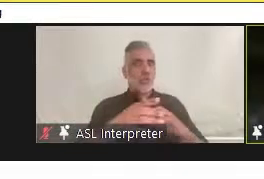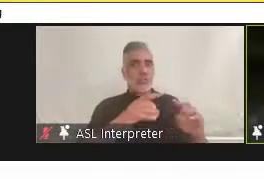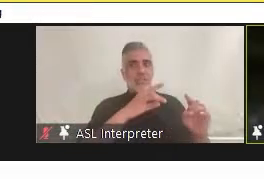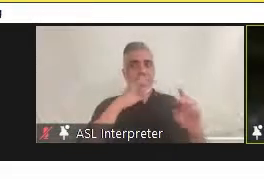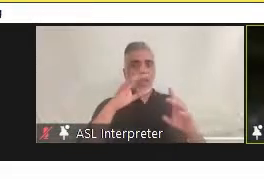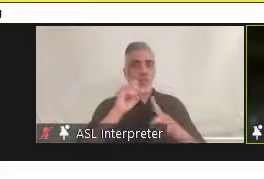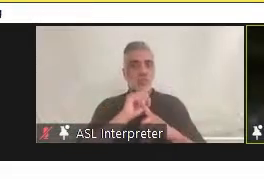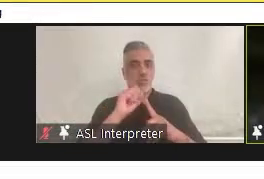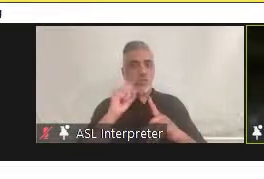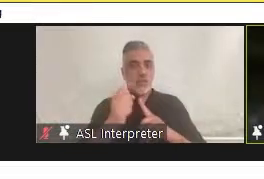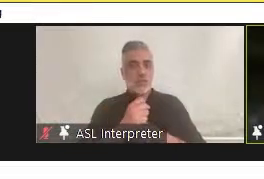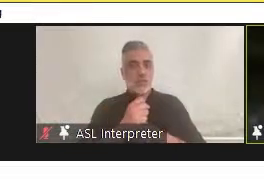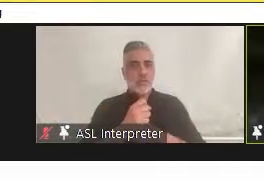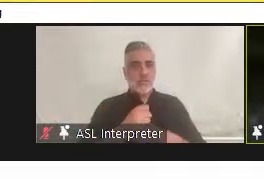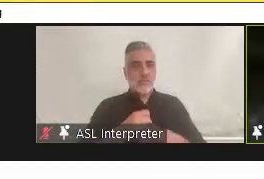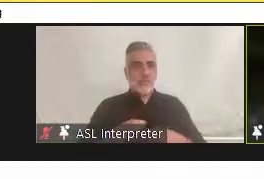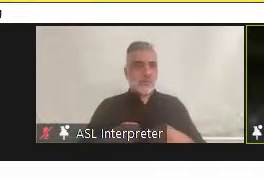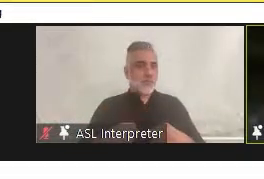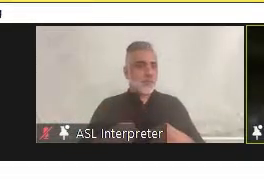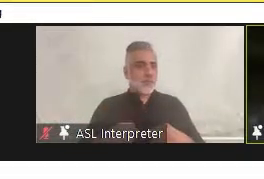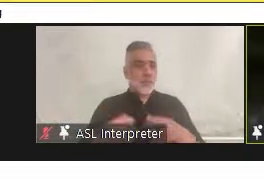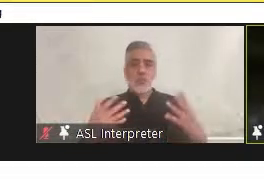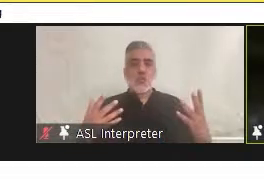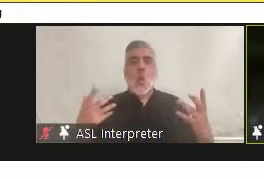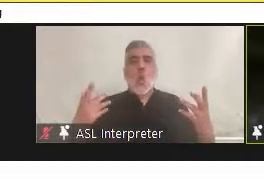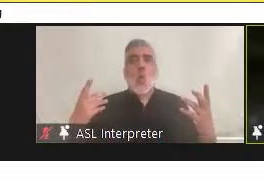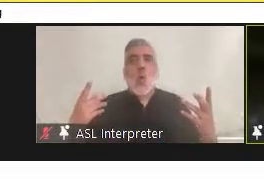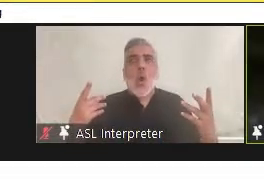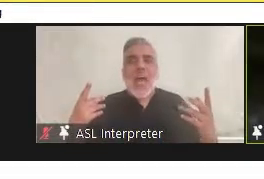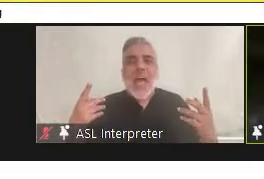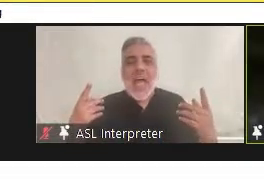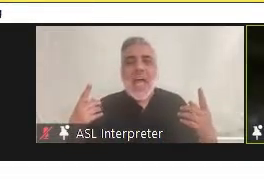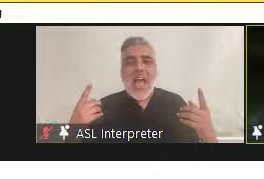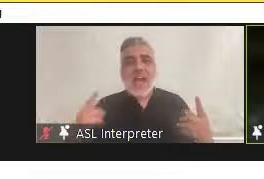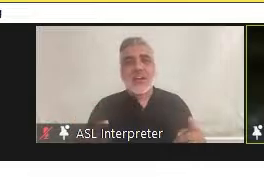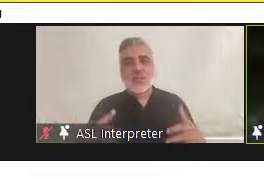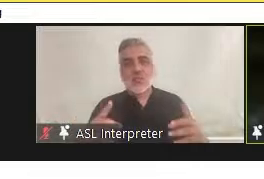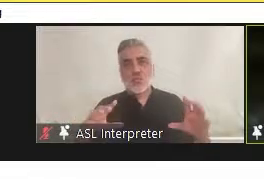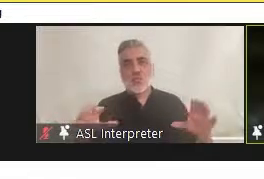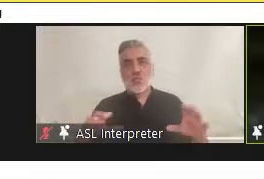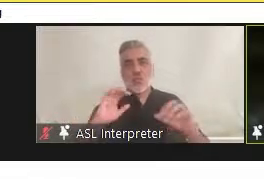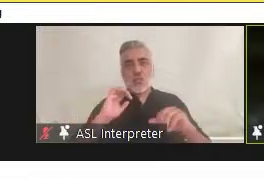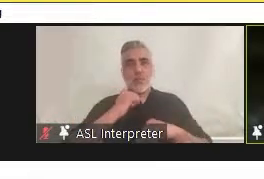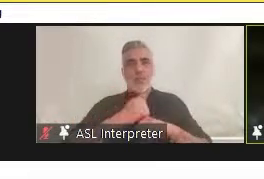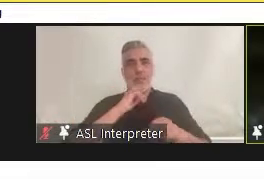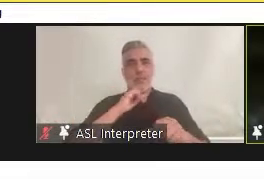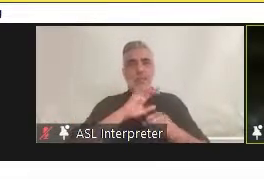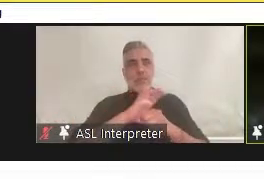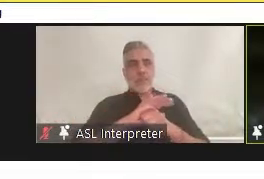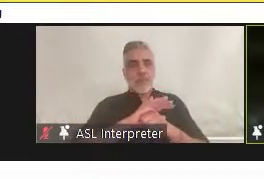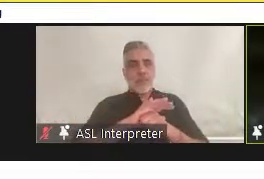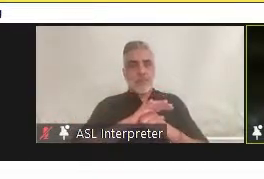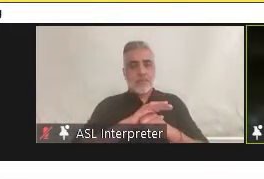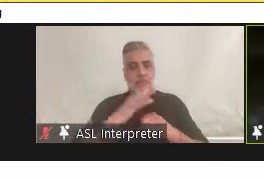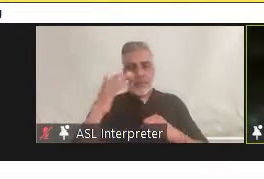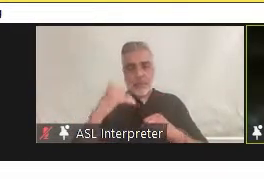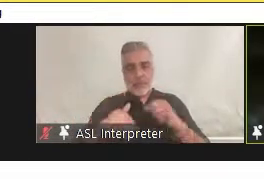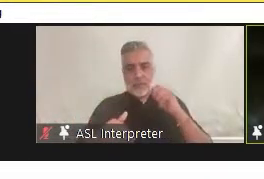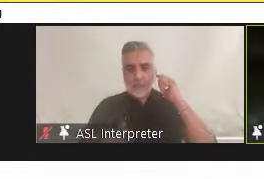settings. So, what has the bank done to implement these commitments? Next slide,